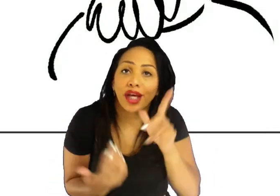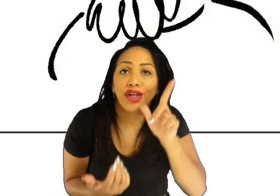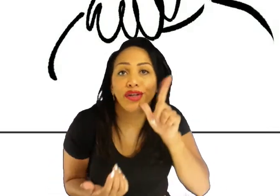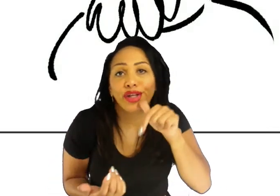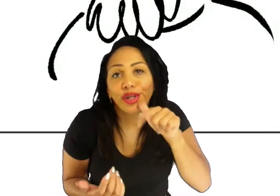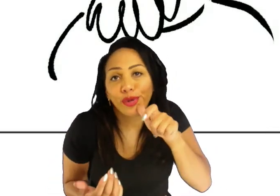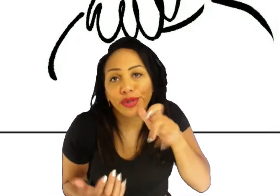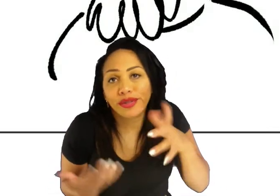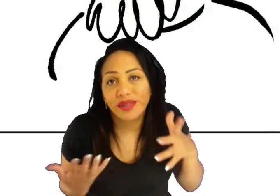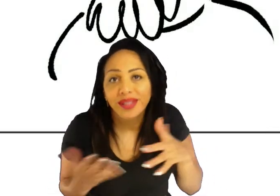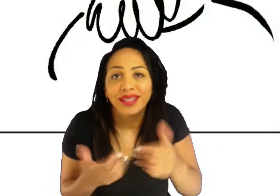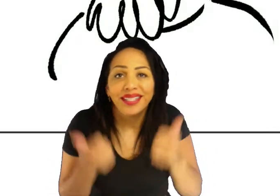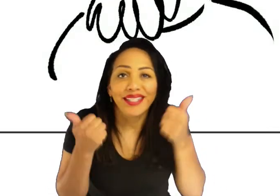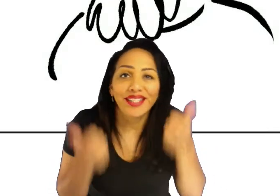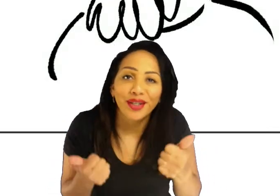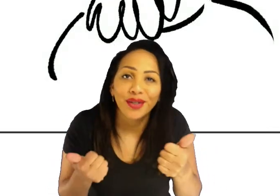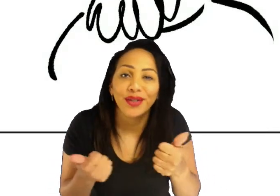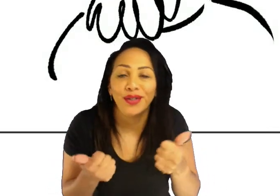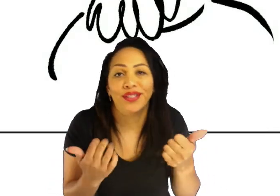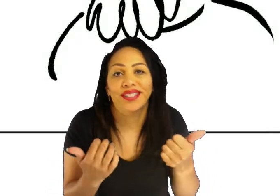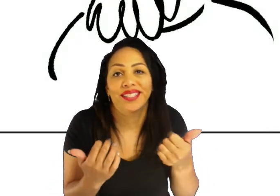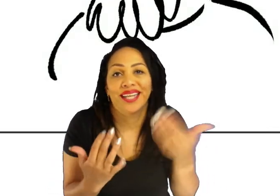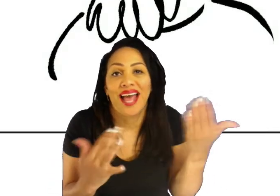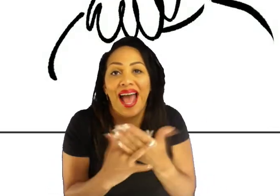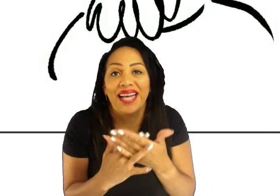good access statement or a really bad one.